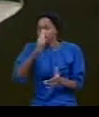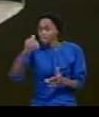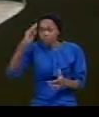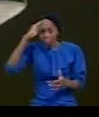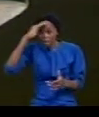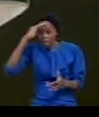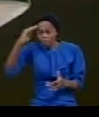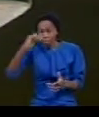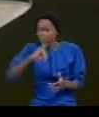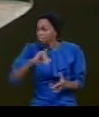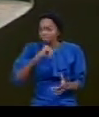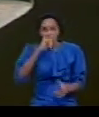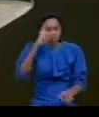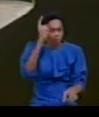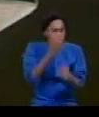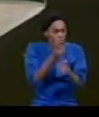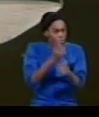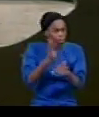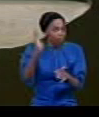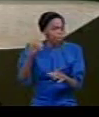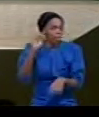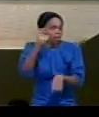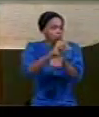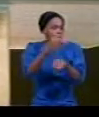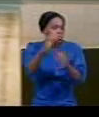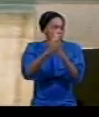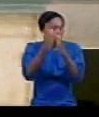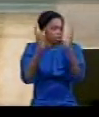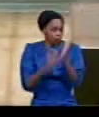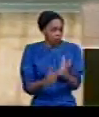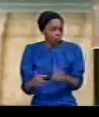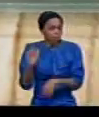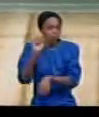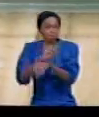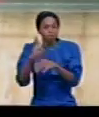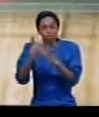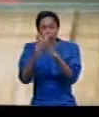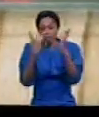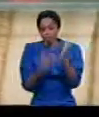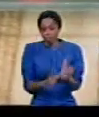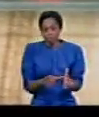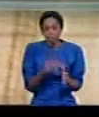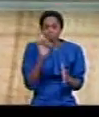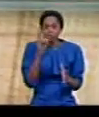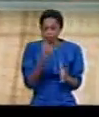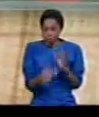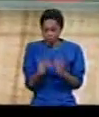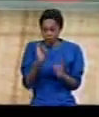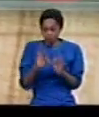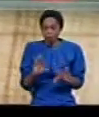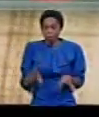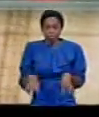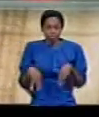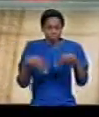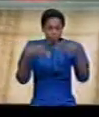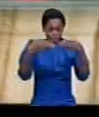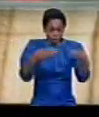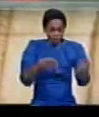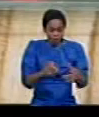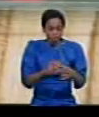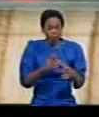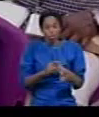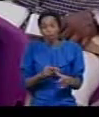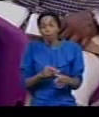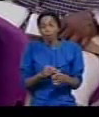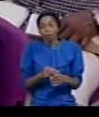law. By the works of the law. The works of the law may be deep, may be high, may be broad. The works of